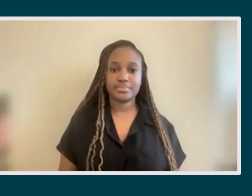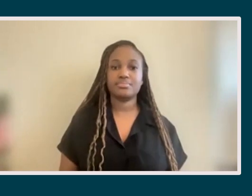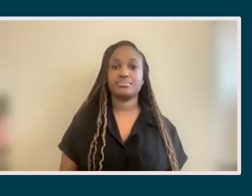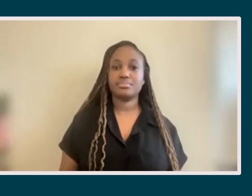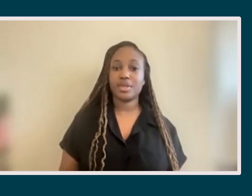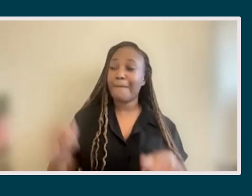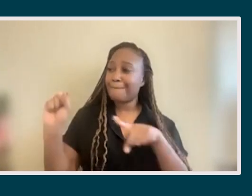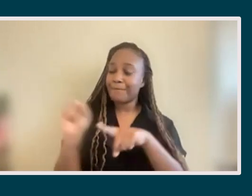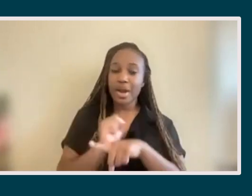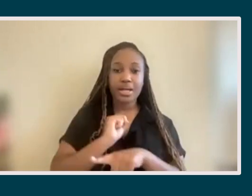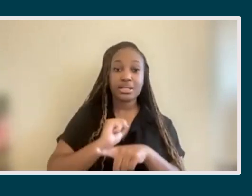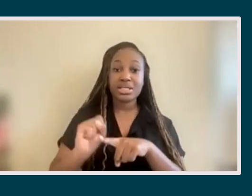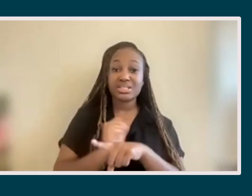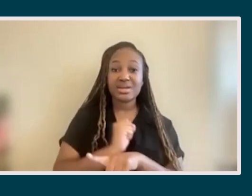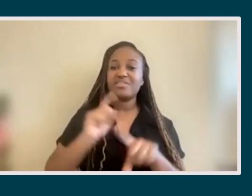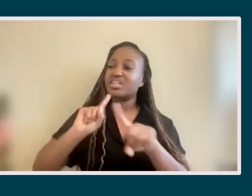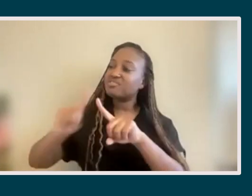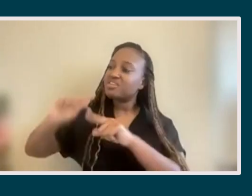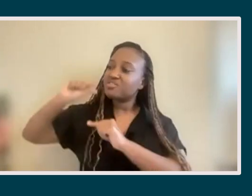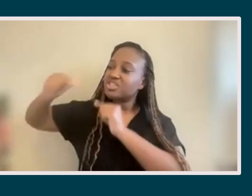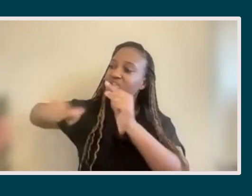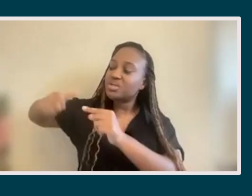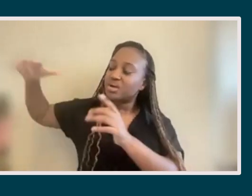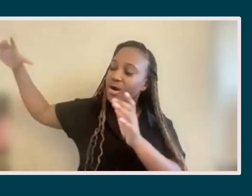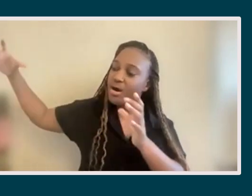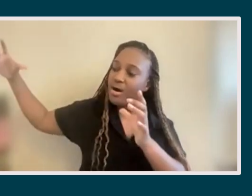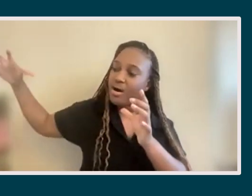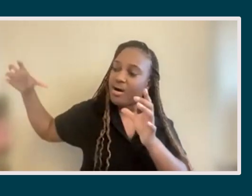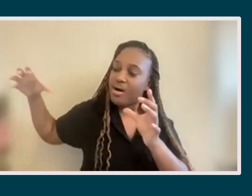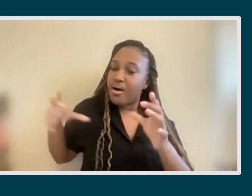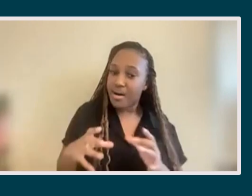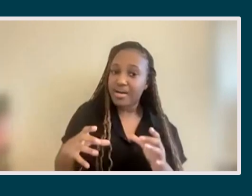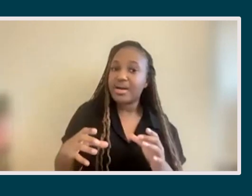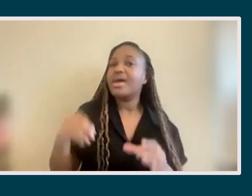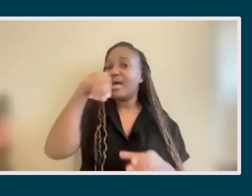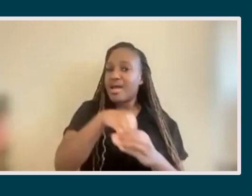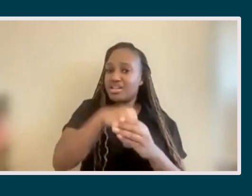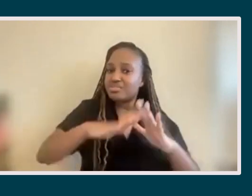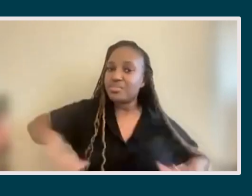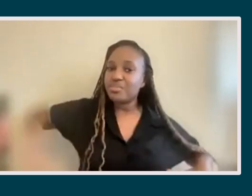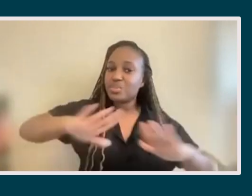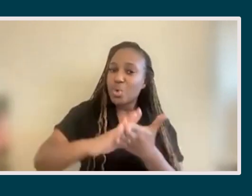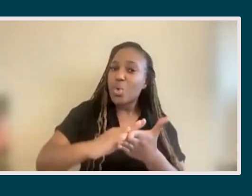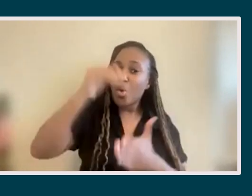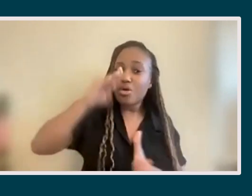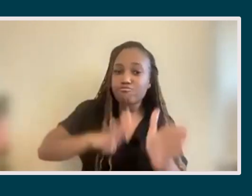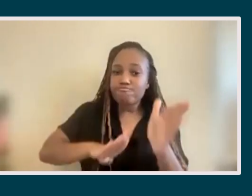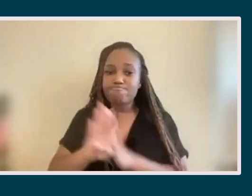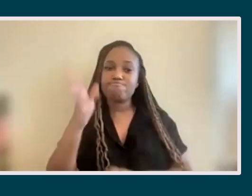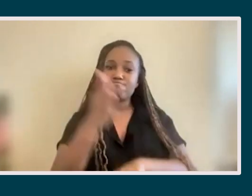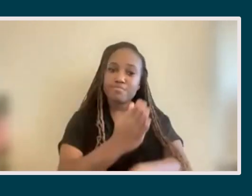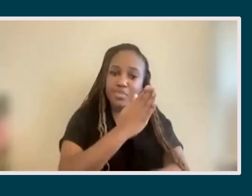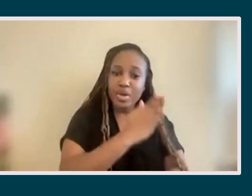bringing multi-generations together into spaces to learn and grow. And Barb, one of the things you